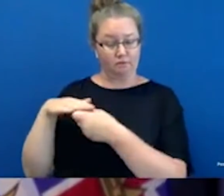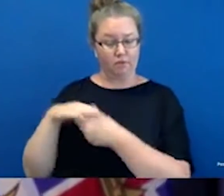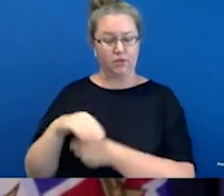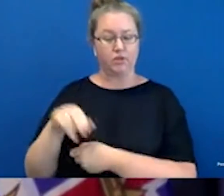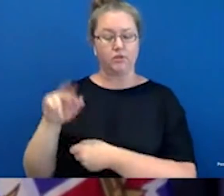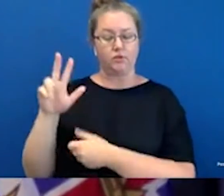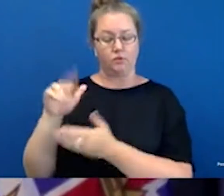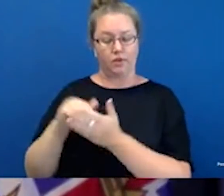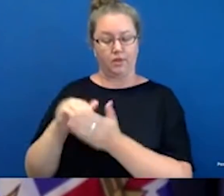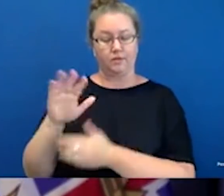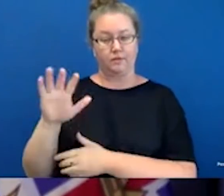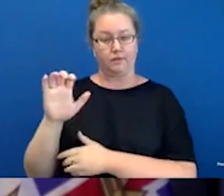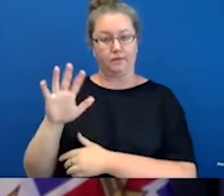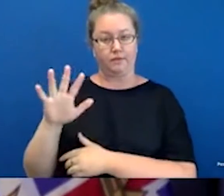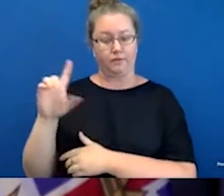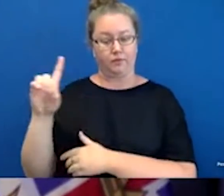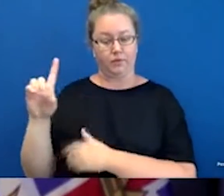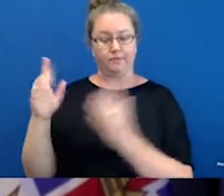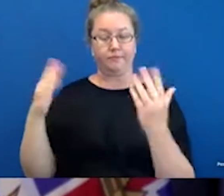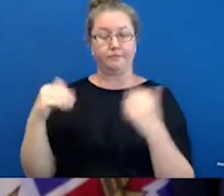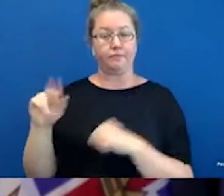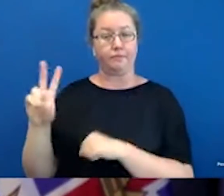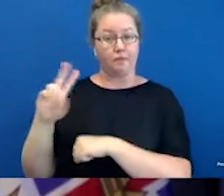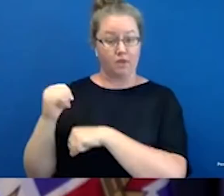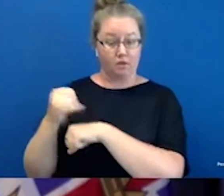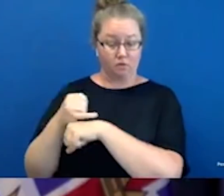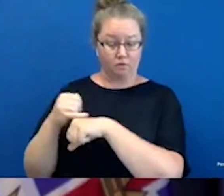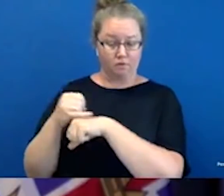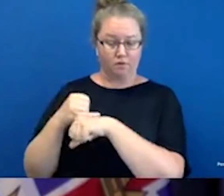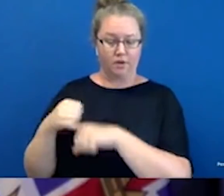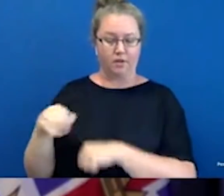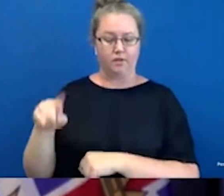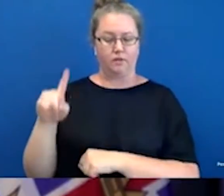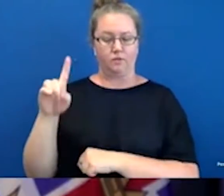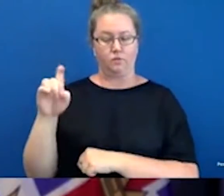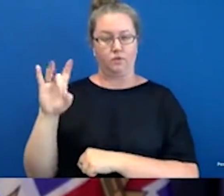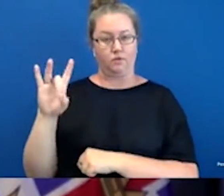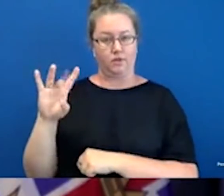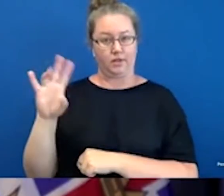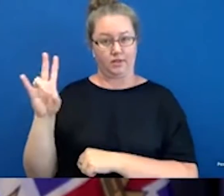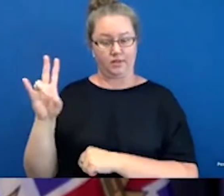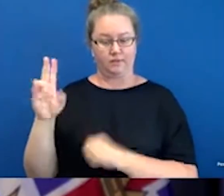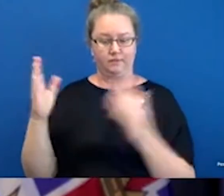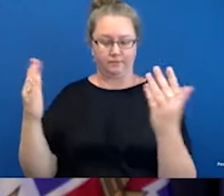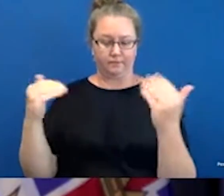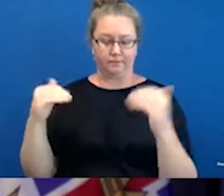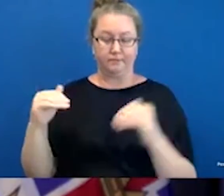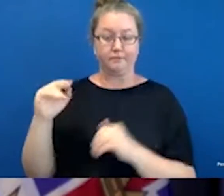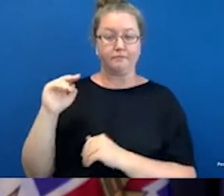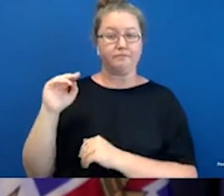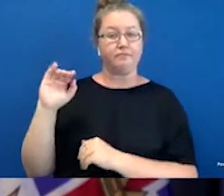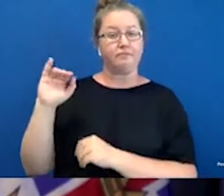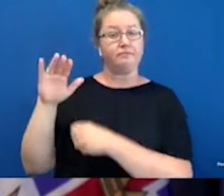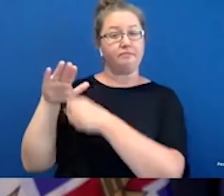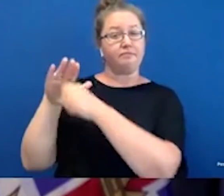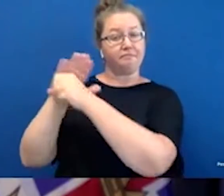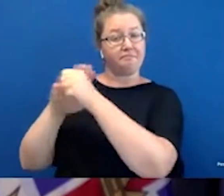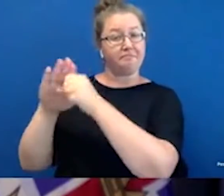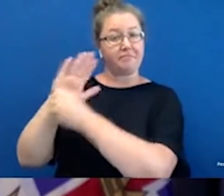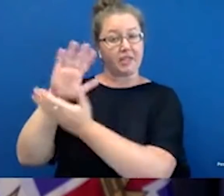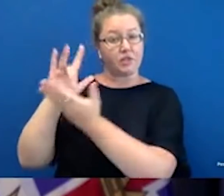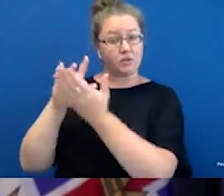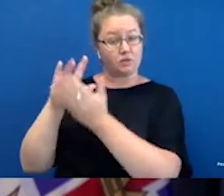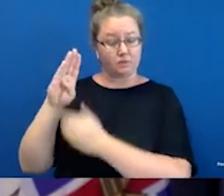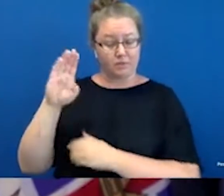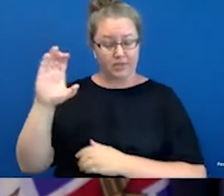3,551 in the Fraser Health region, 187 people in the Vancouver Island Health region, 642